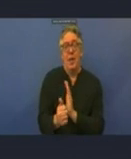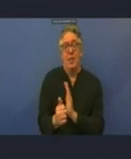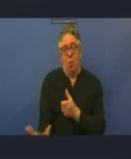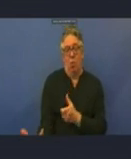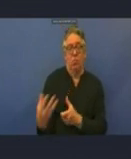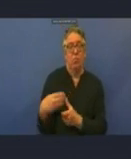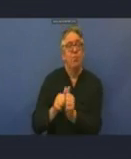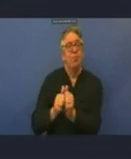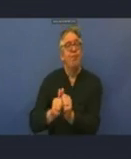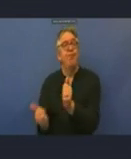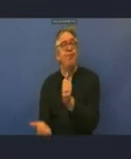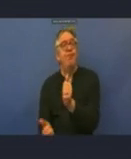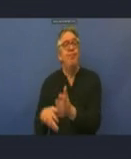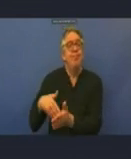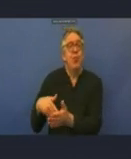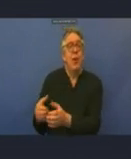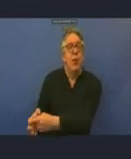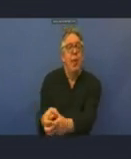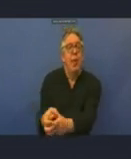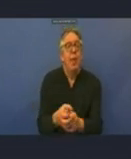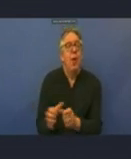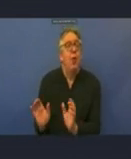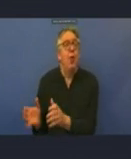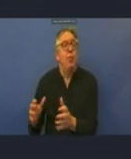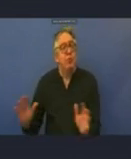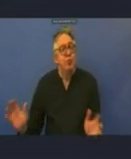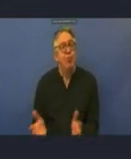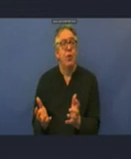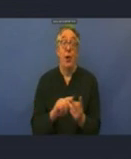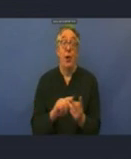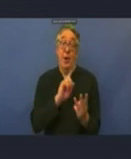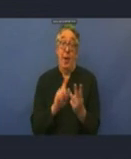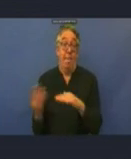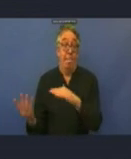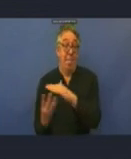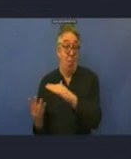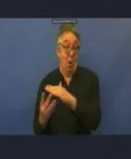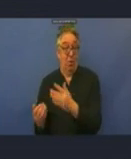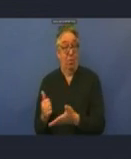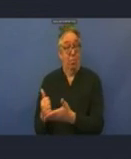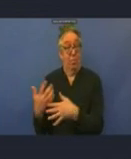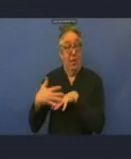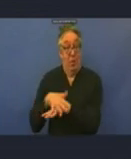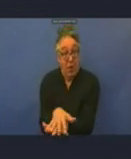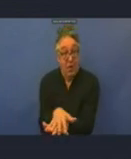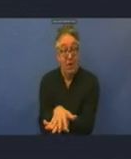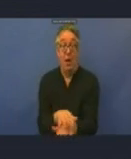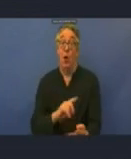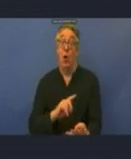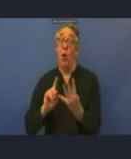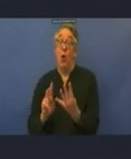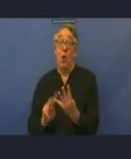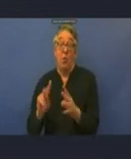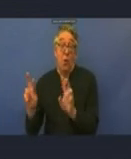disadvantaged groups. Then we have the integration of migrants. And a fourth thematic area is the post-conflict